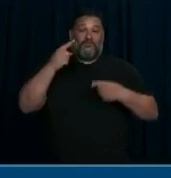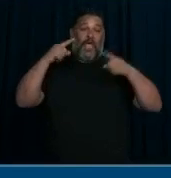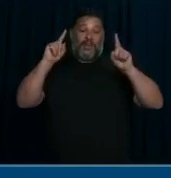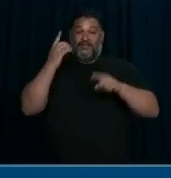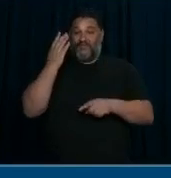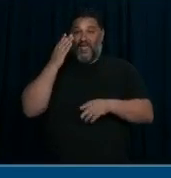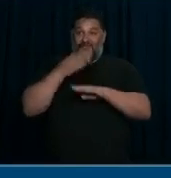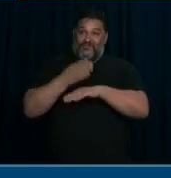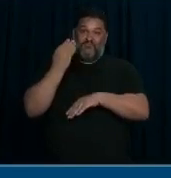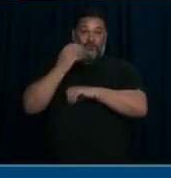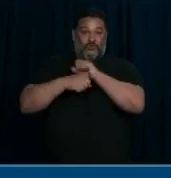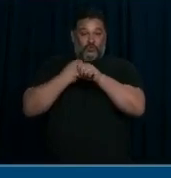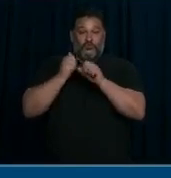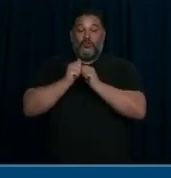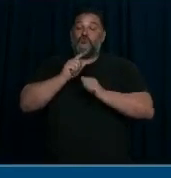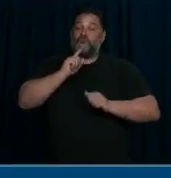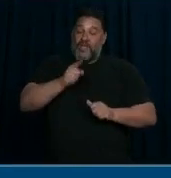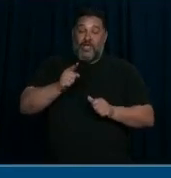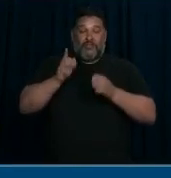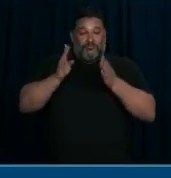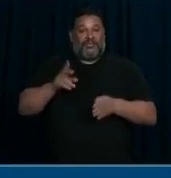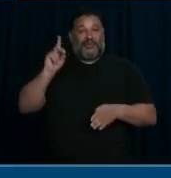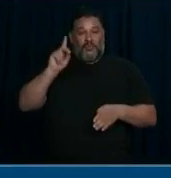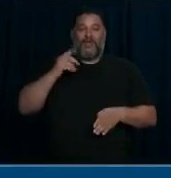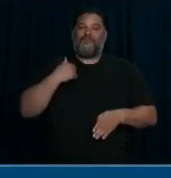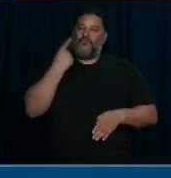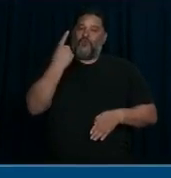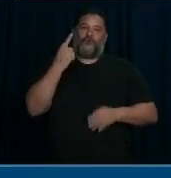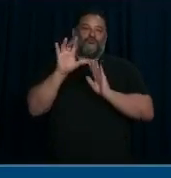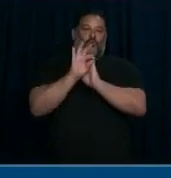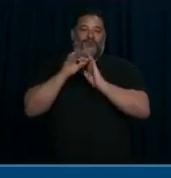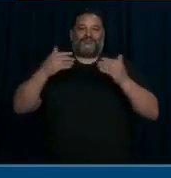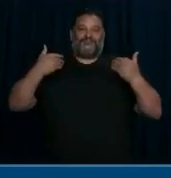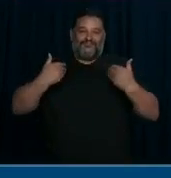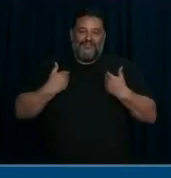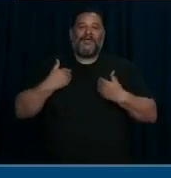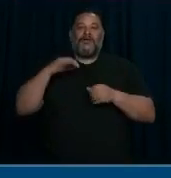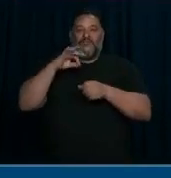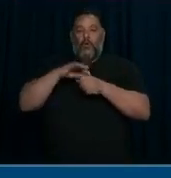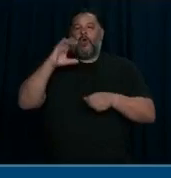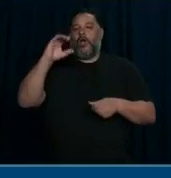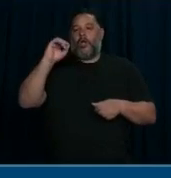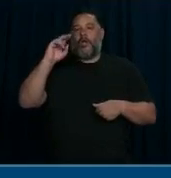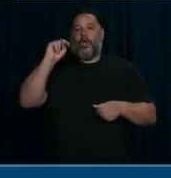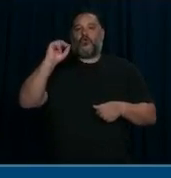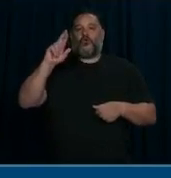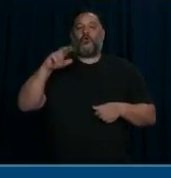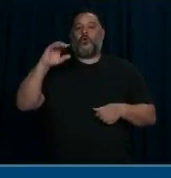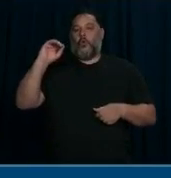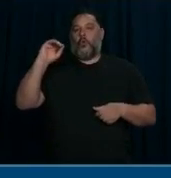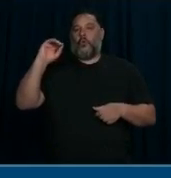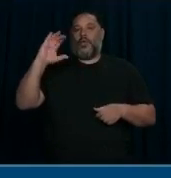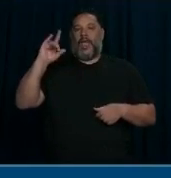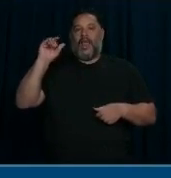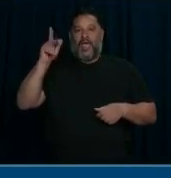real Democrat, you only have one choice, and that is me. Vote Connor O'Callaghan this July and